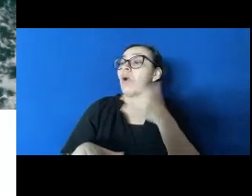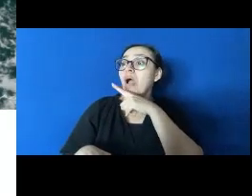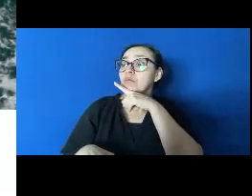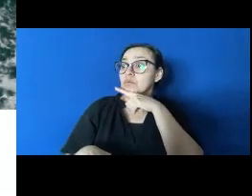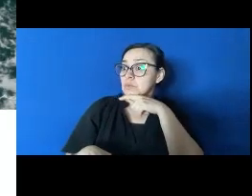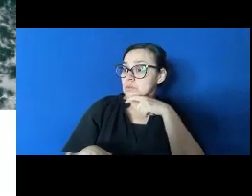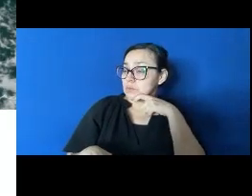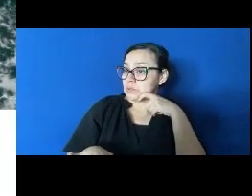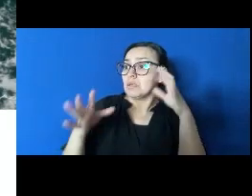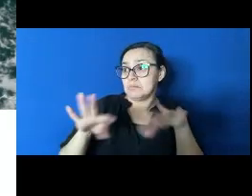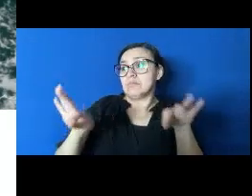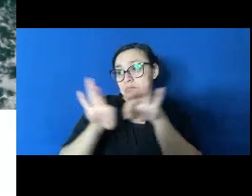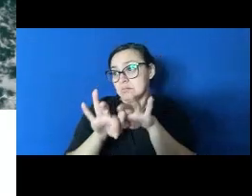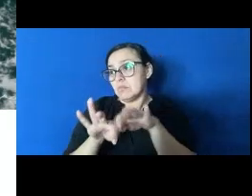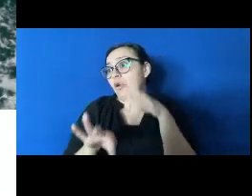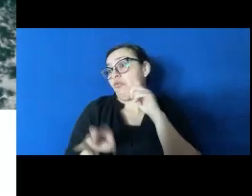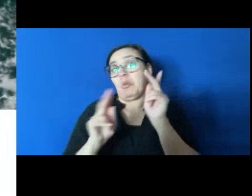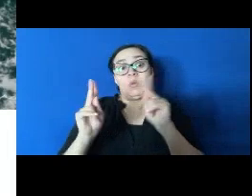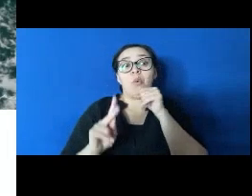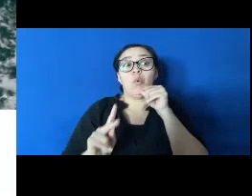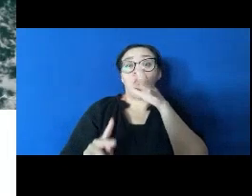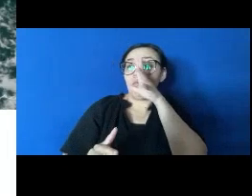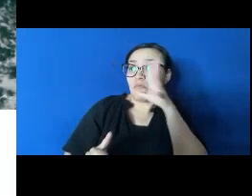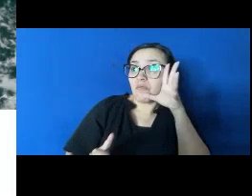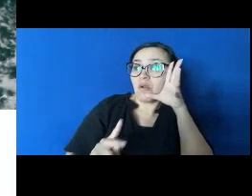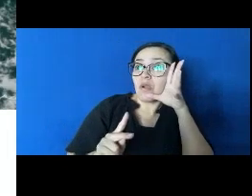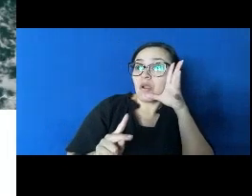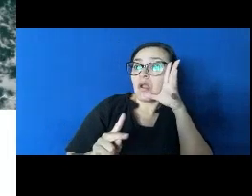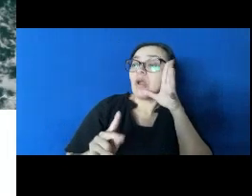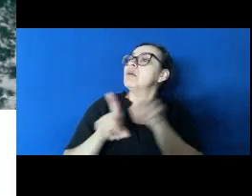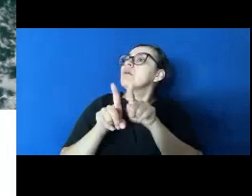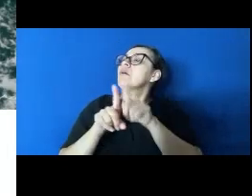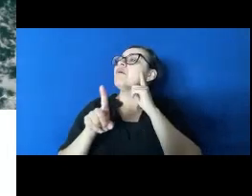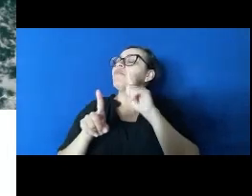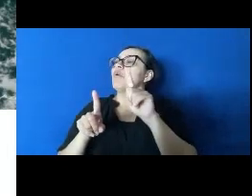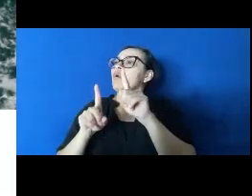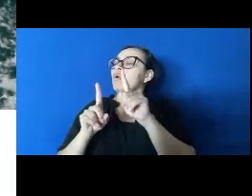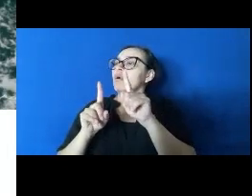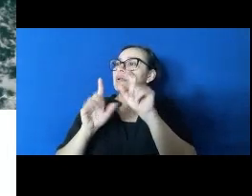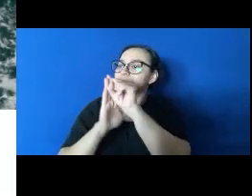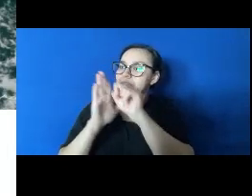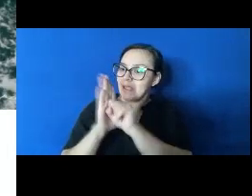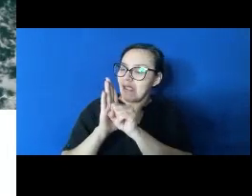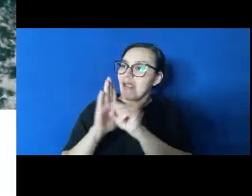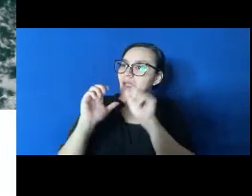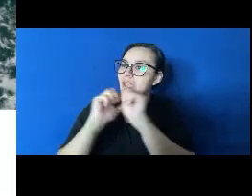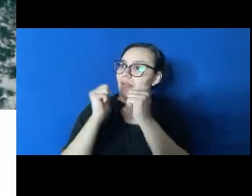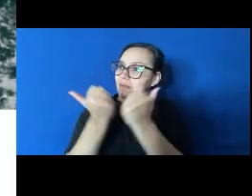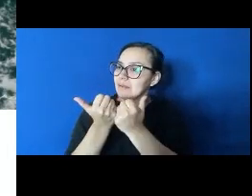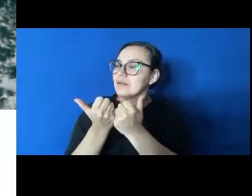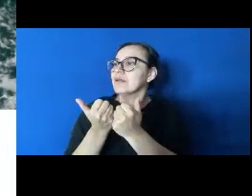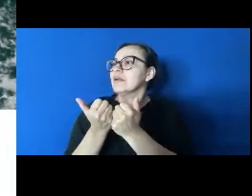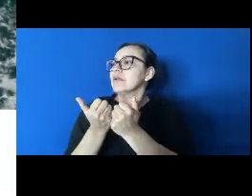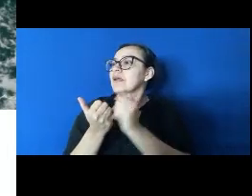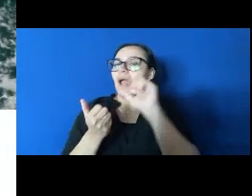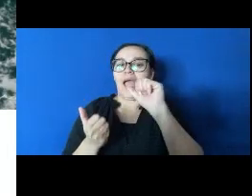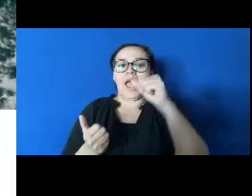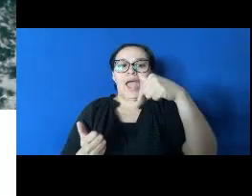because the drought is very important, not only for farmers but also for state agencies such as